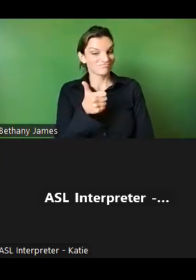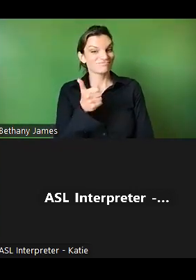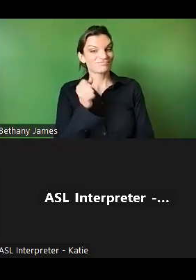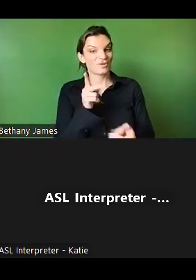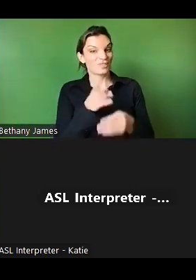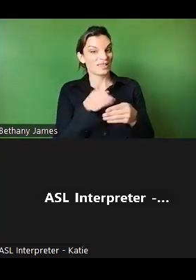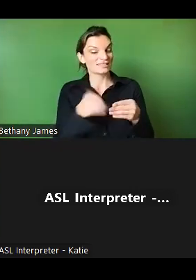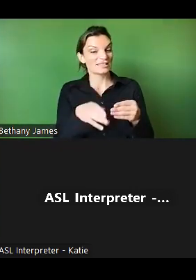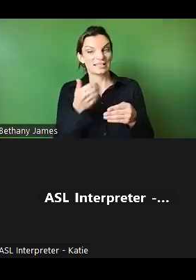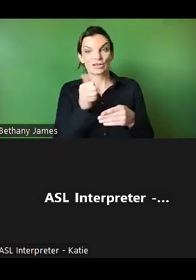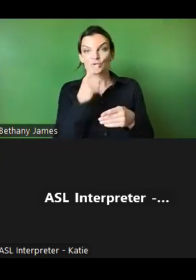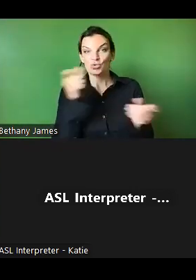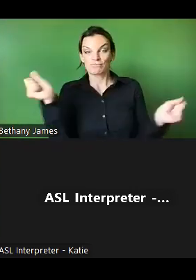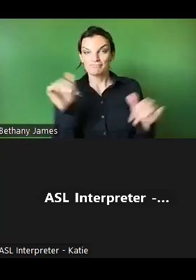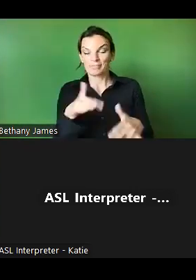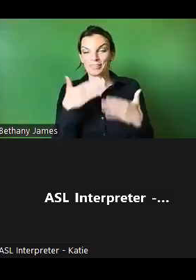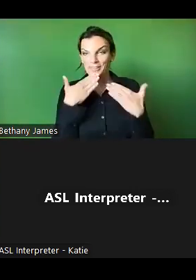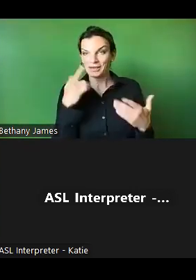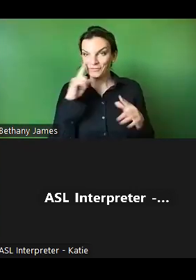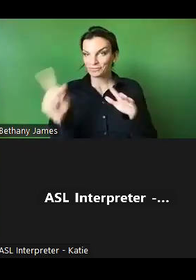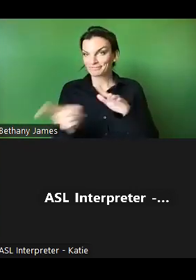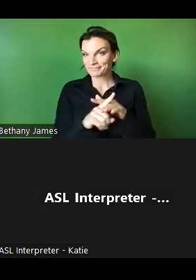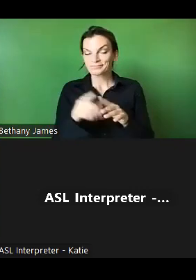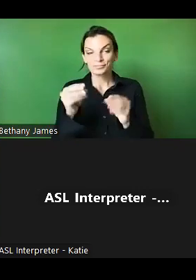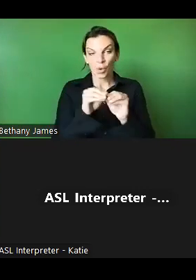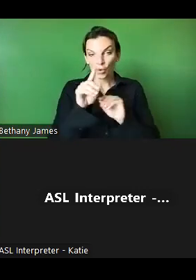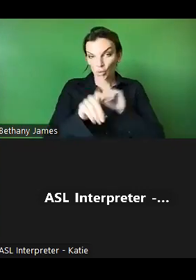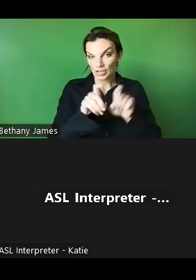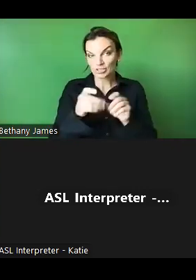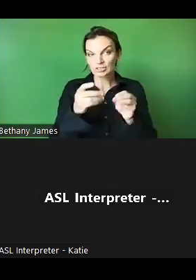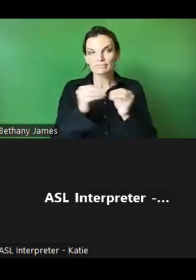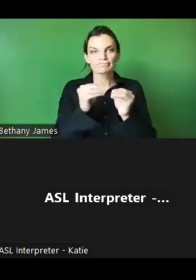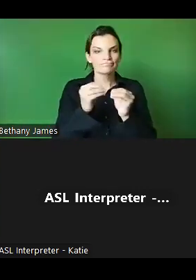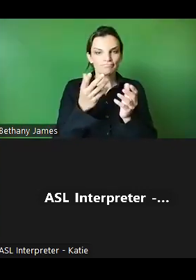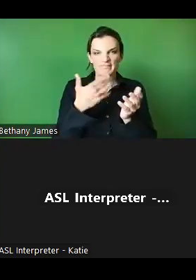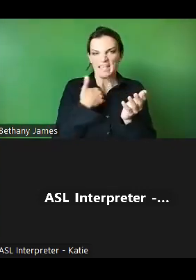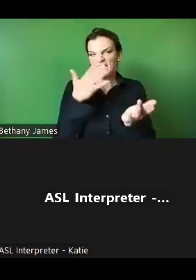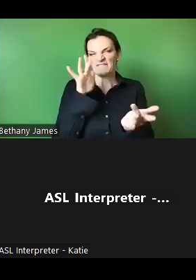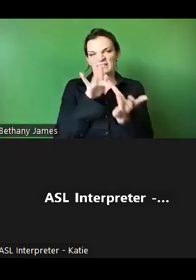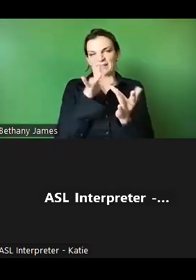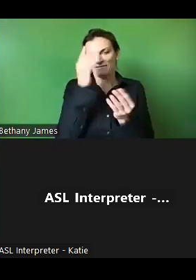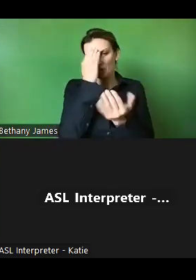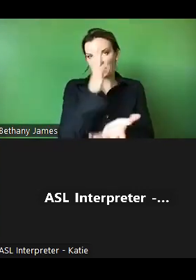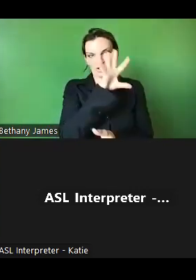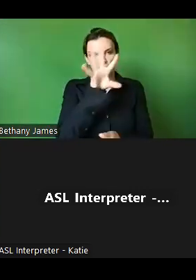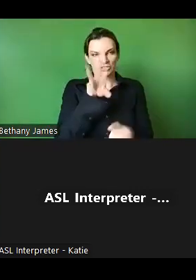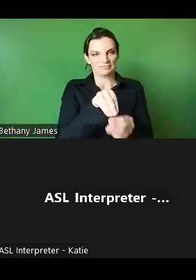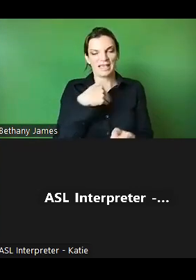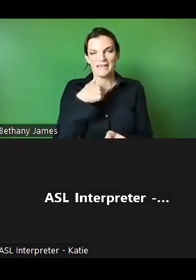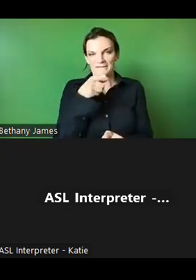for anybody who was here, thank you. And if you have further questions, our contact information is in